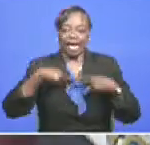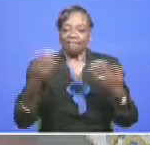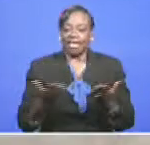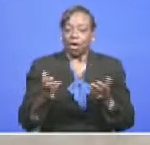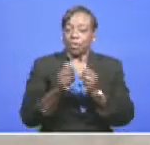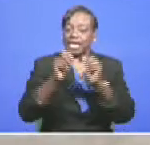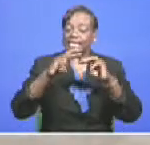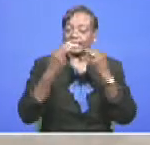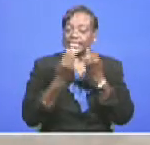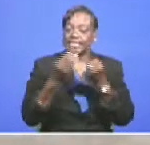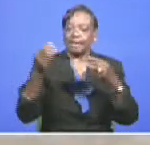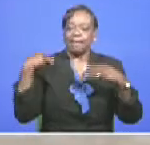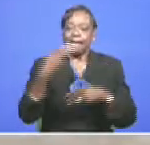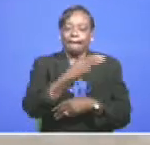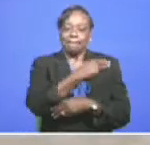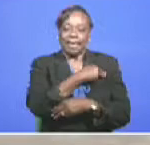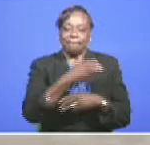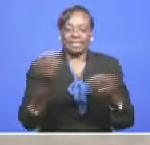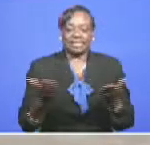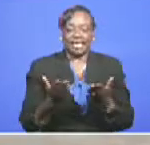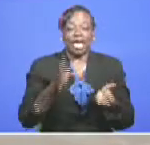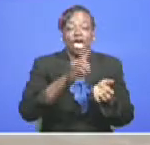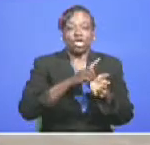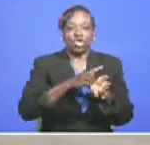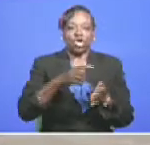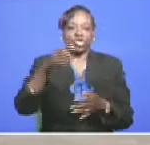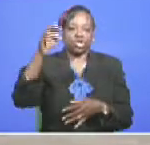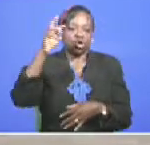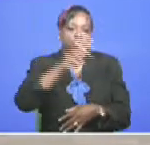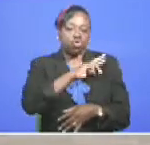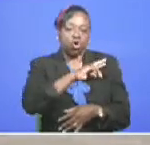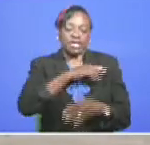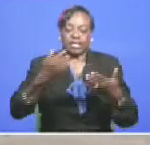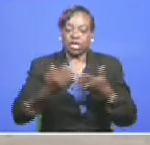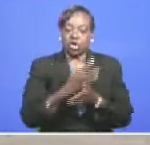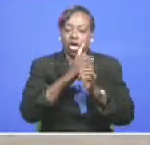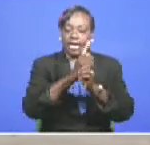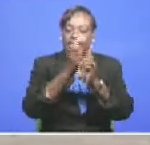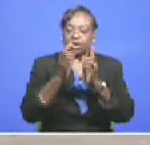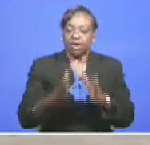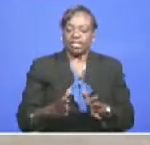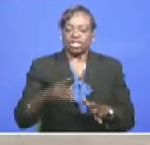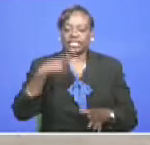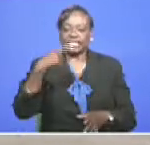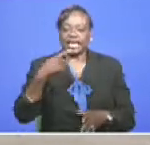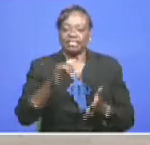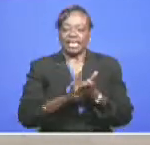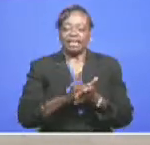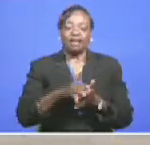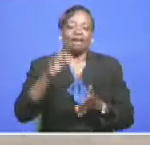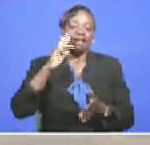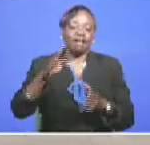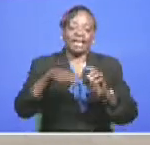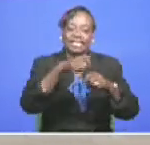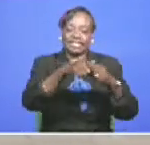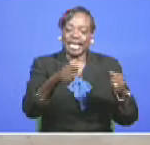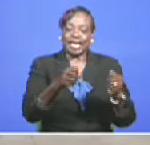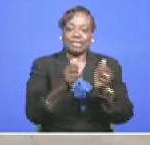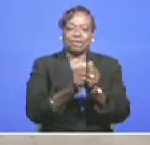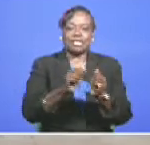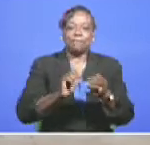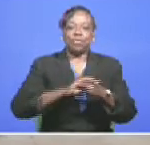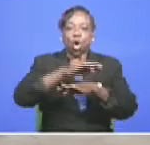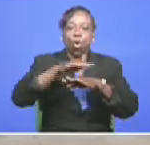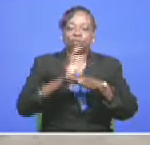members here. And even though Dr. Roll is the new director of the National Insurance Board, she told us that her ties with the Over the Hill